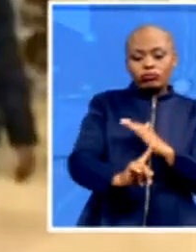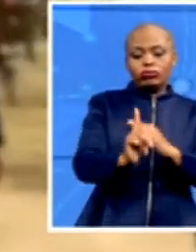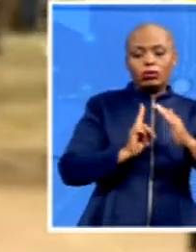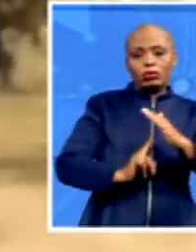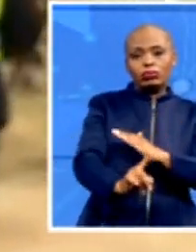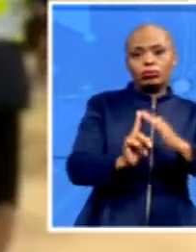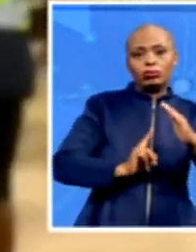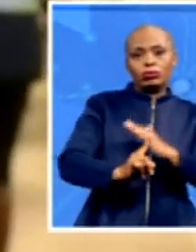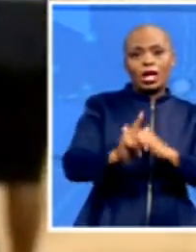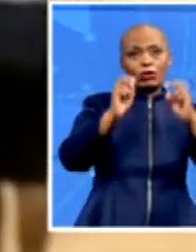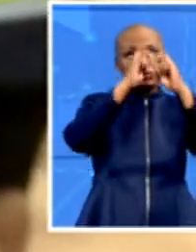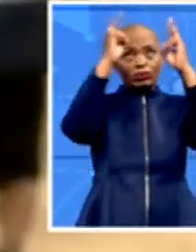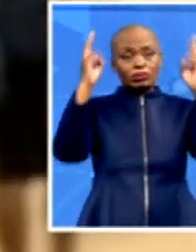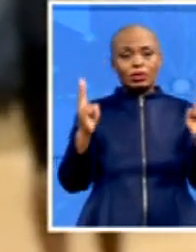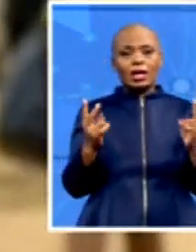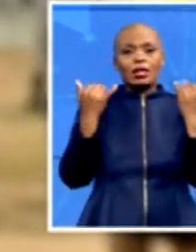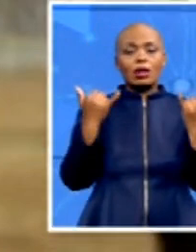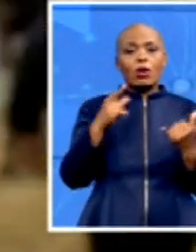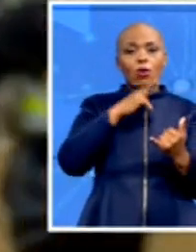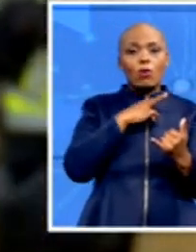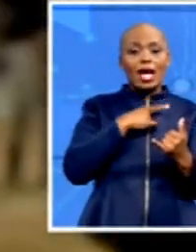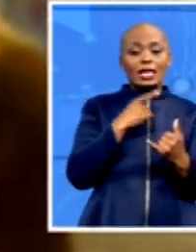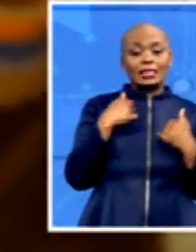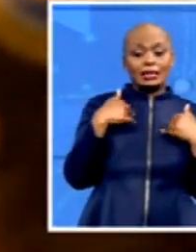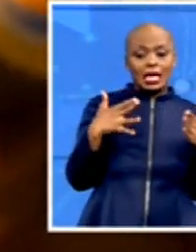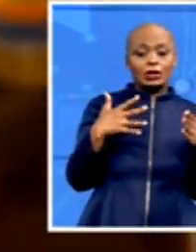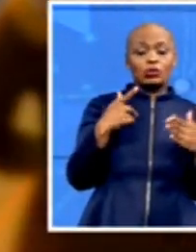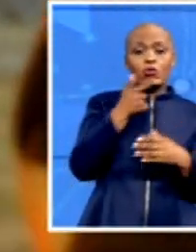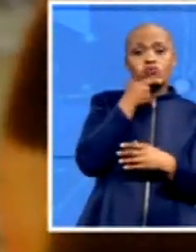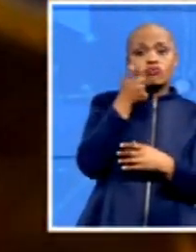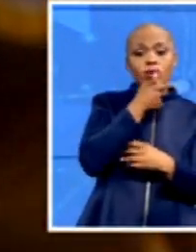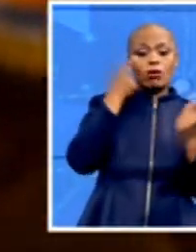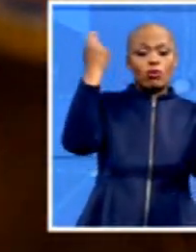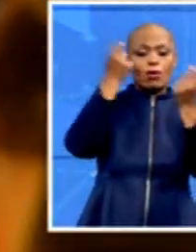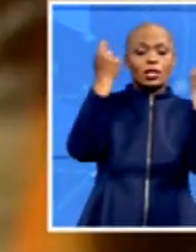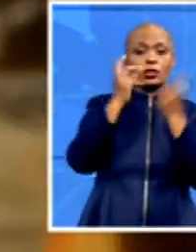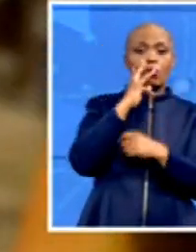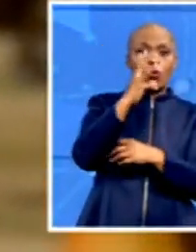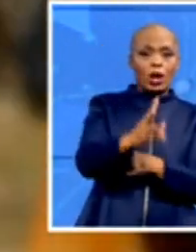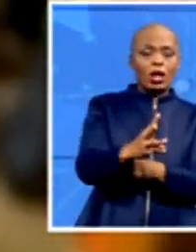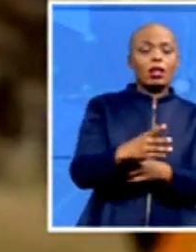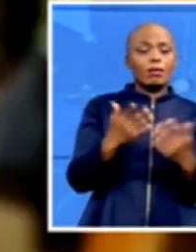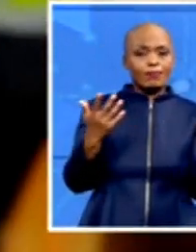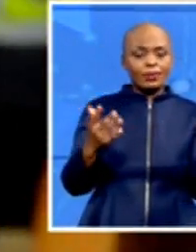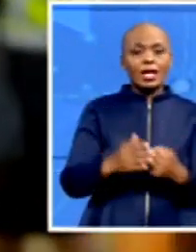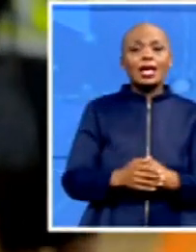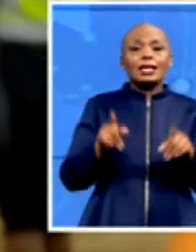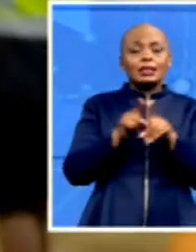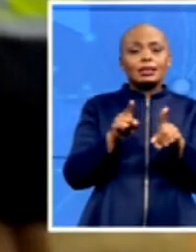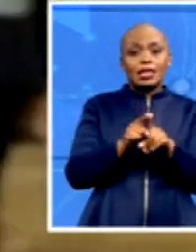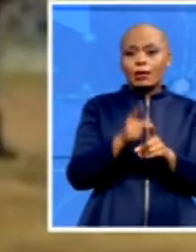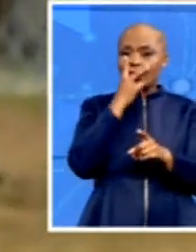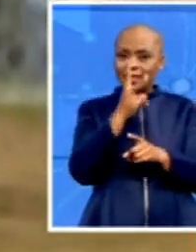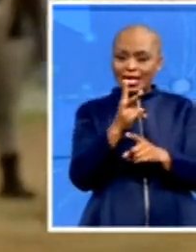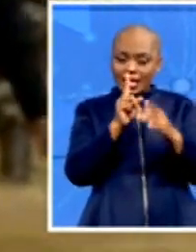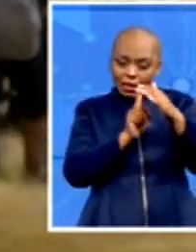to start. You can also, yes, you can see them making their way to the gates inside this venue. We are expecting this venue to